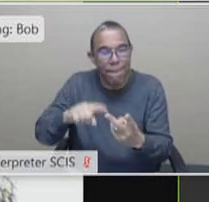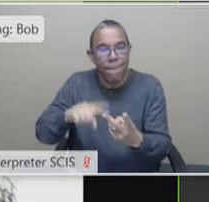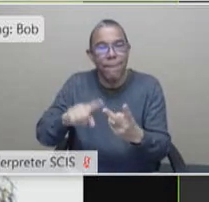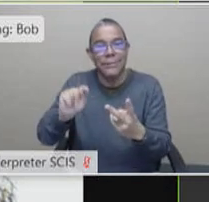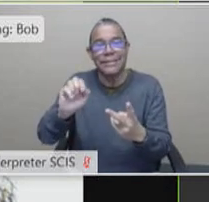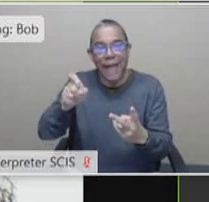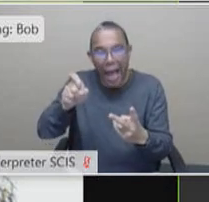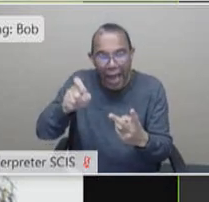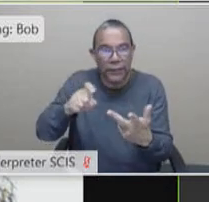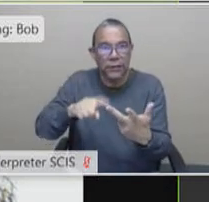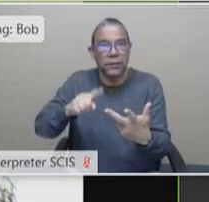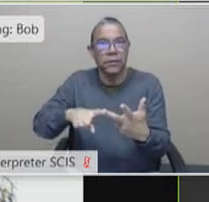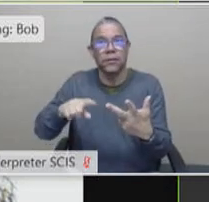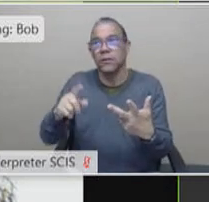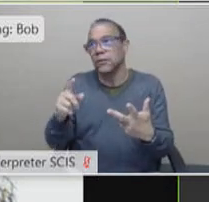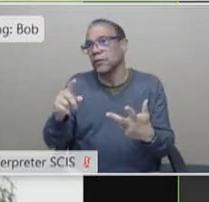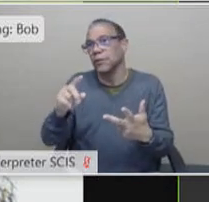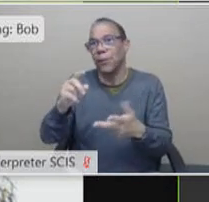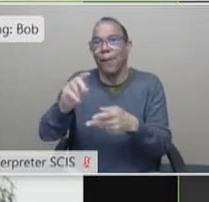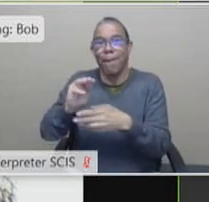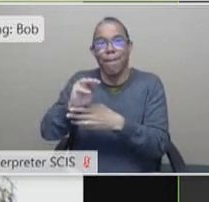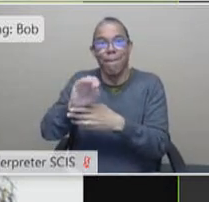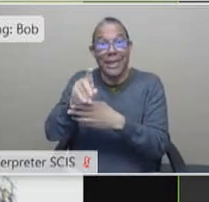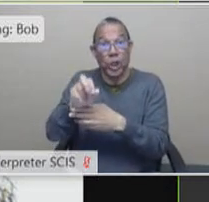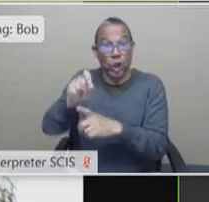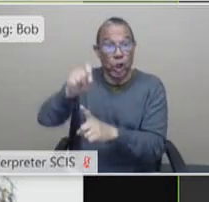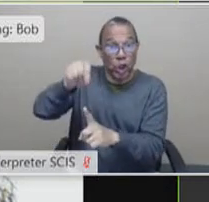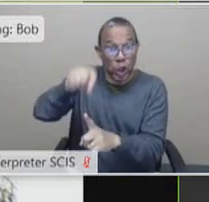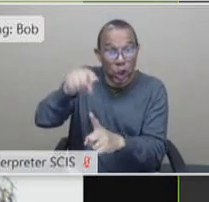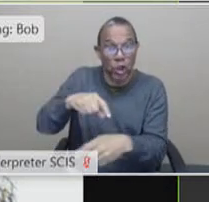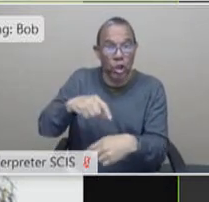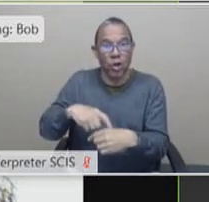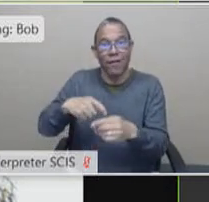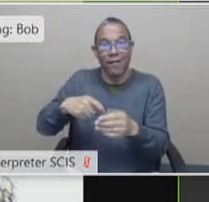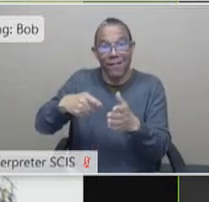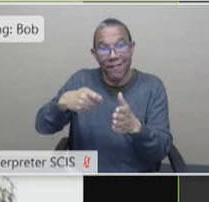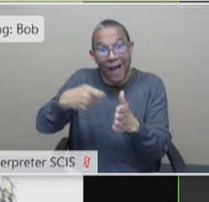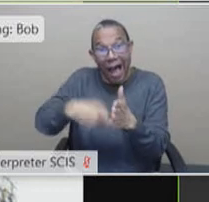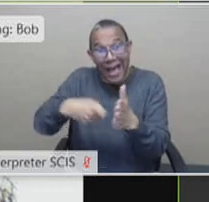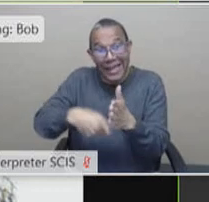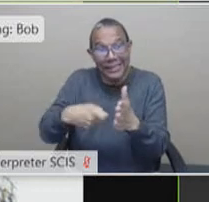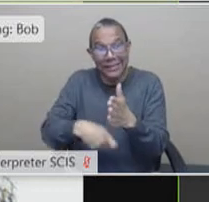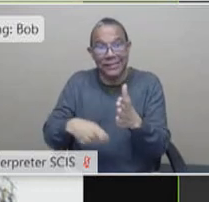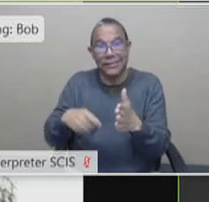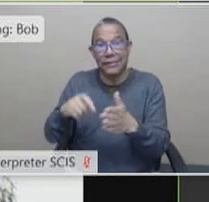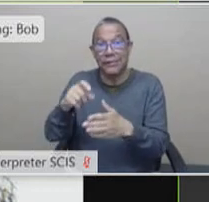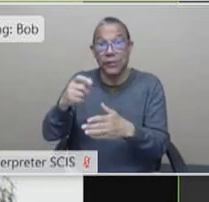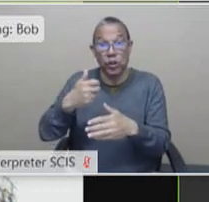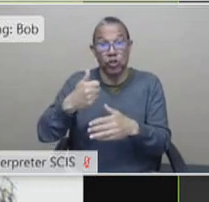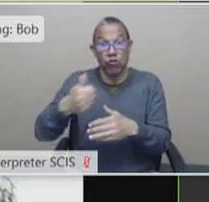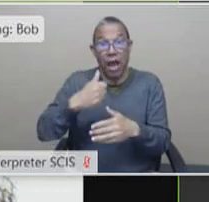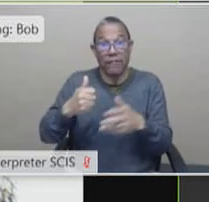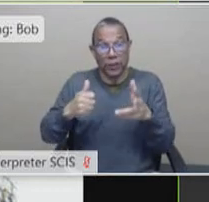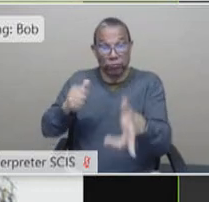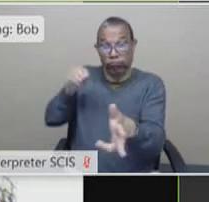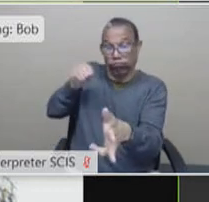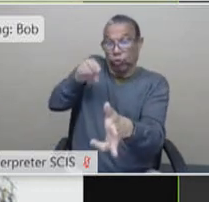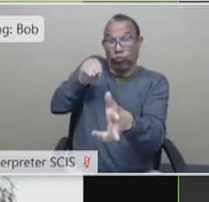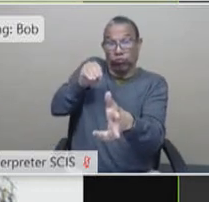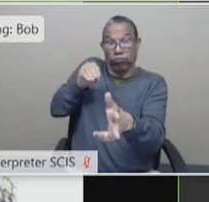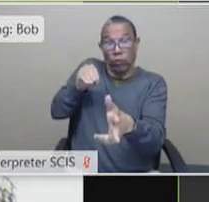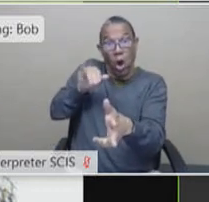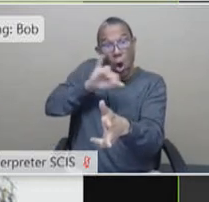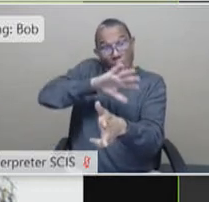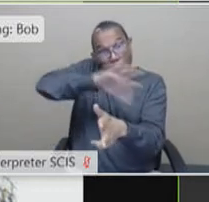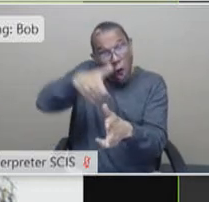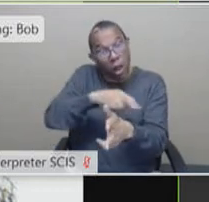meter revenues, parking fines, and we're issuing fewer traffic camera violations. Again, that's all related to people that are, you know,